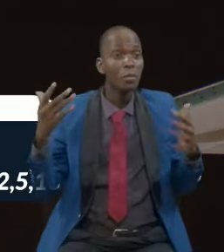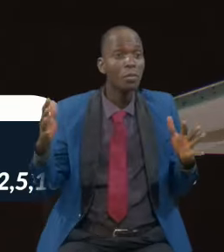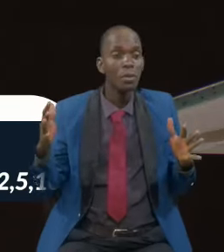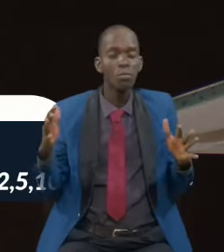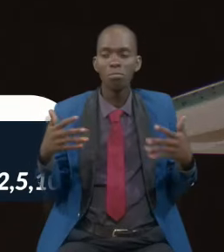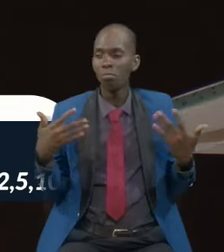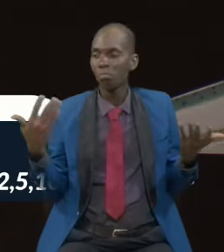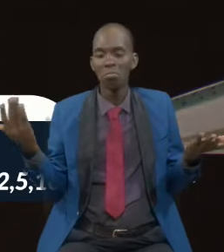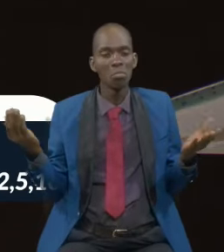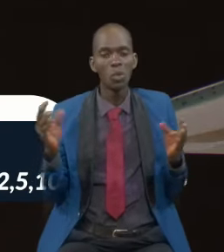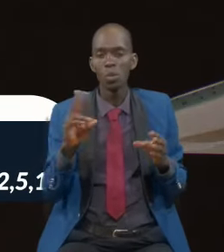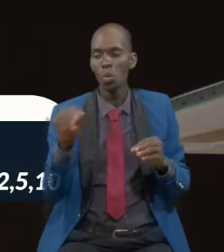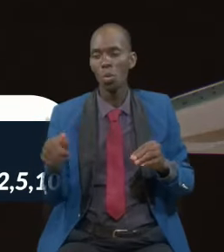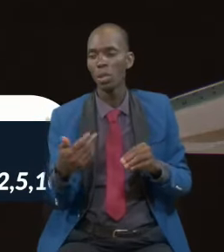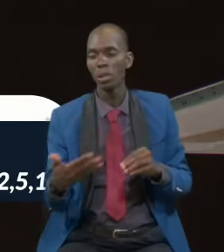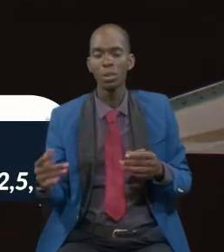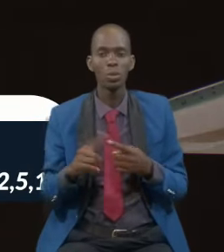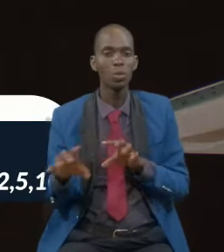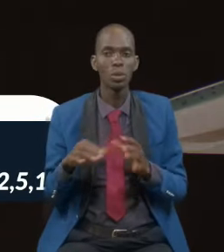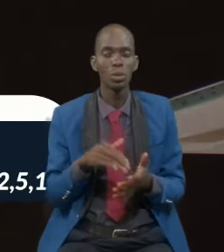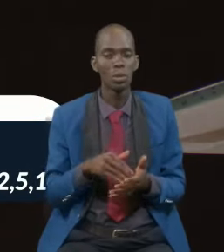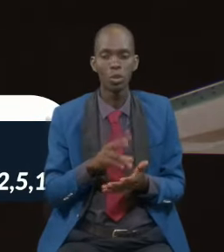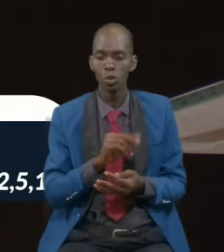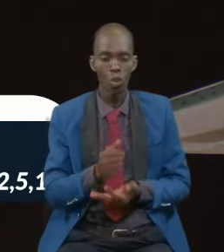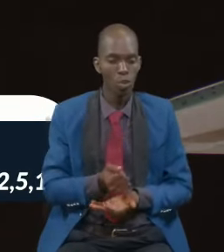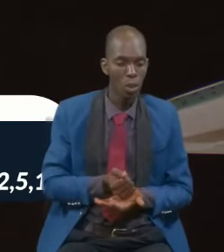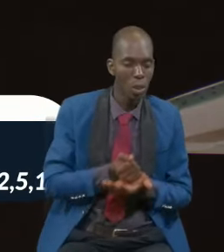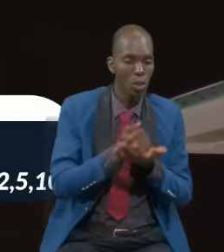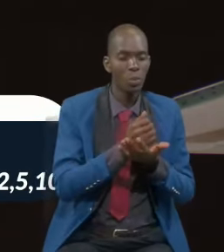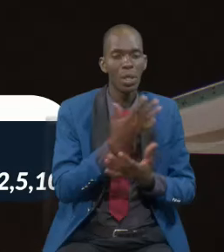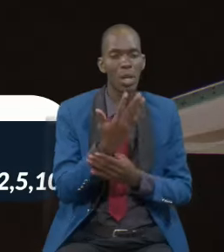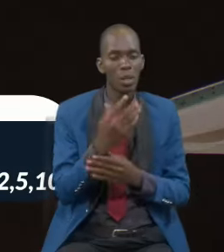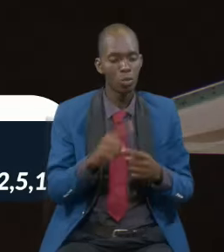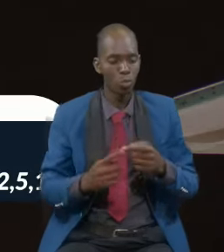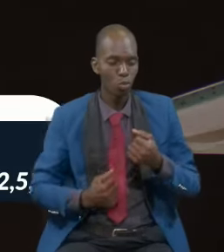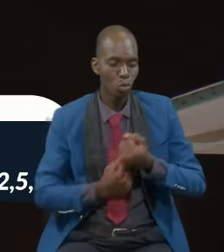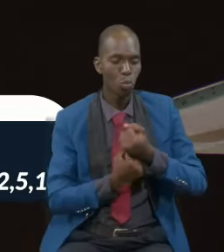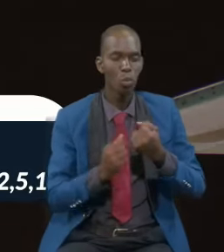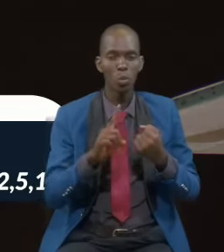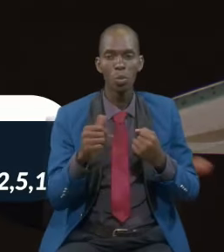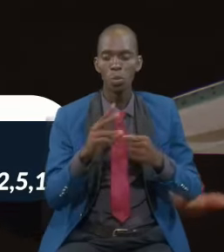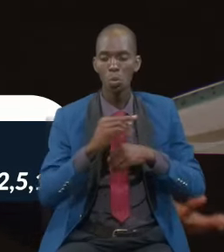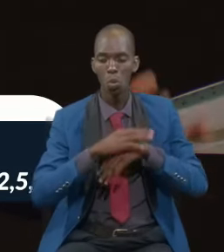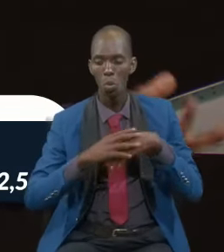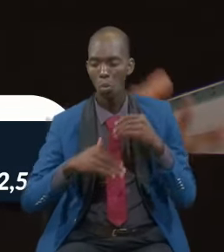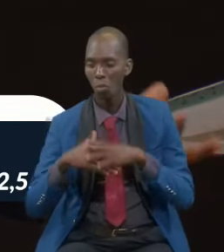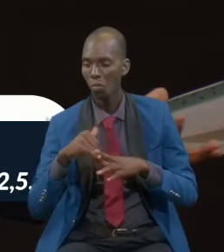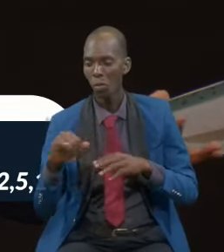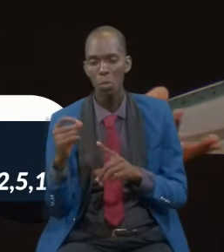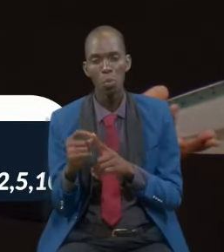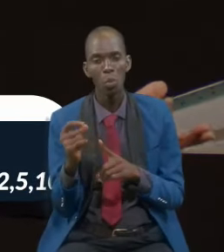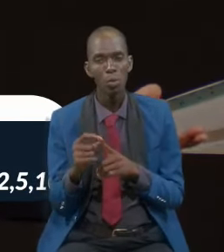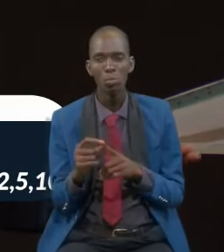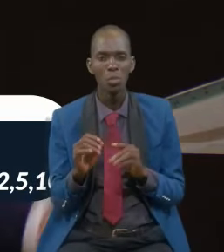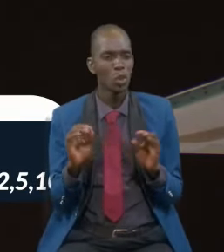nothing else. No helping hand, no comforting word, no,